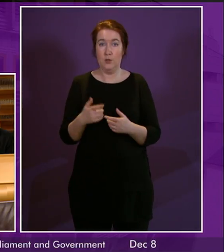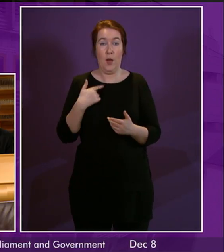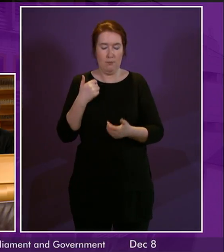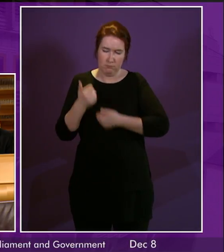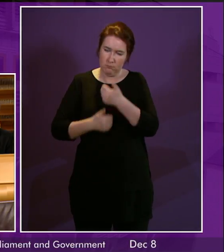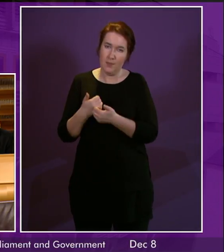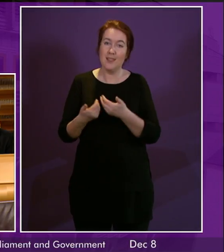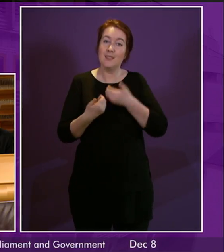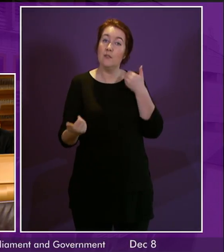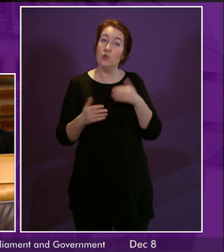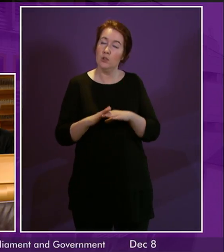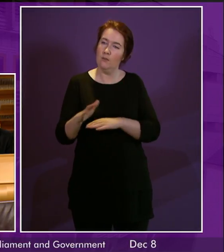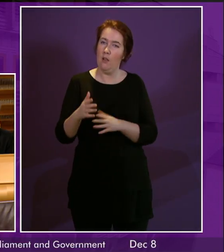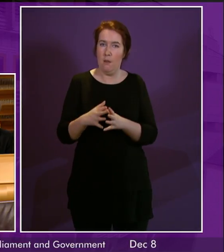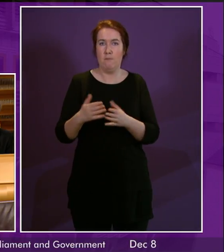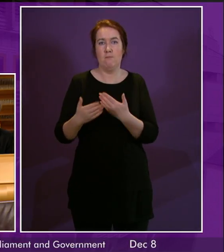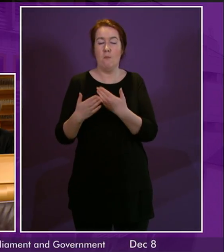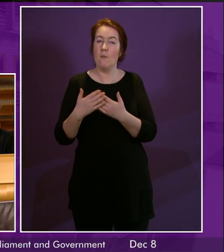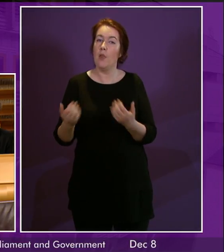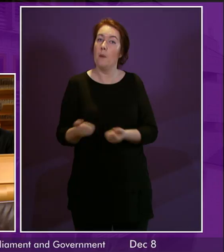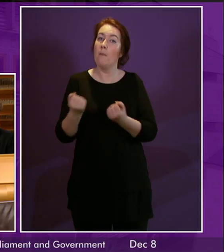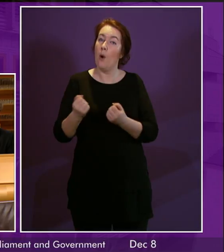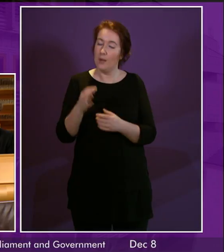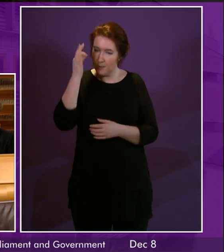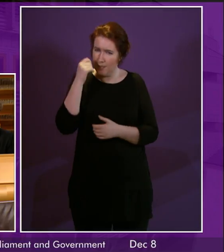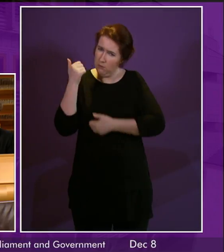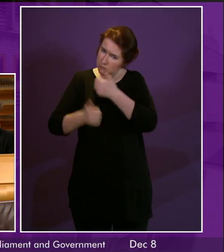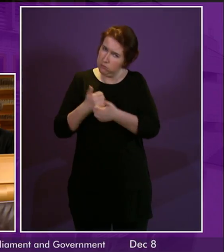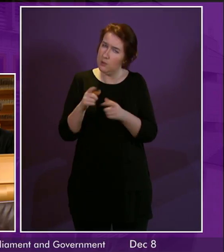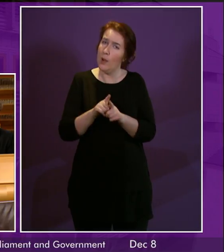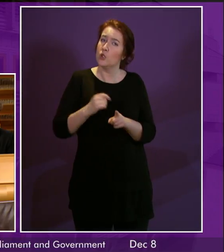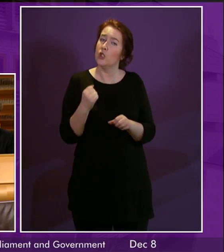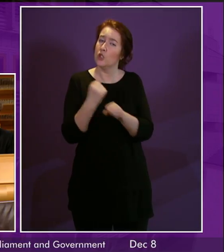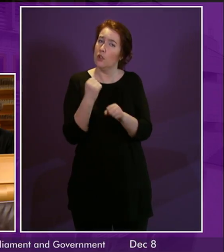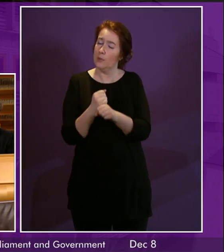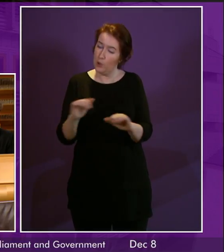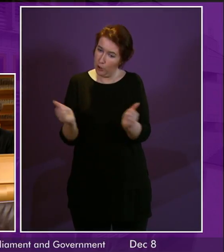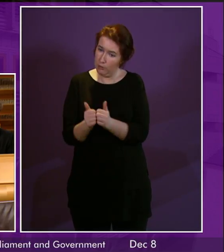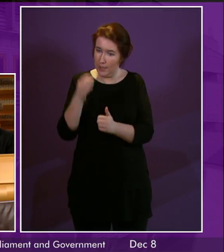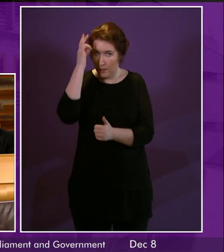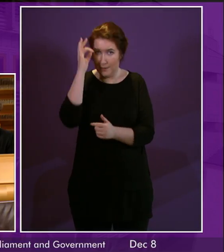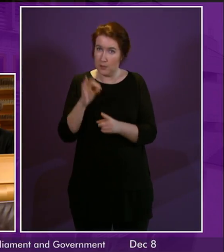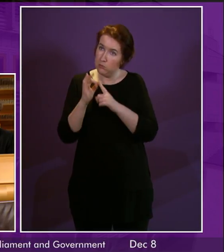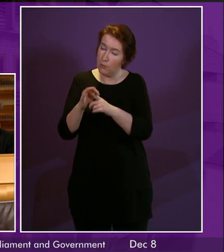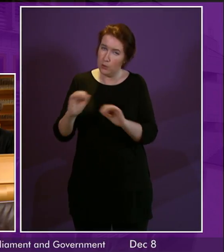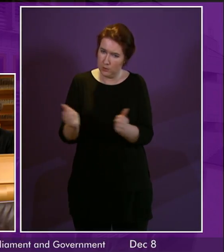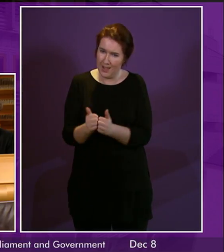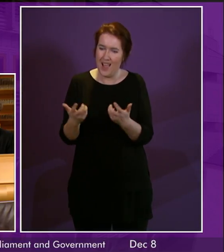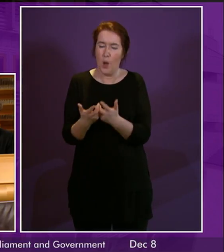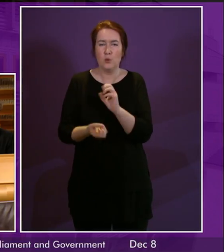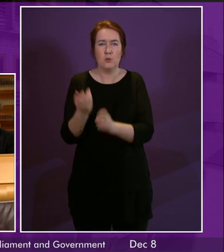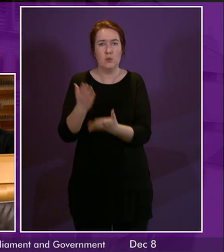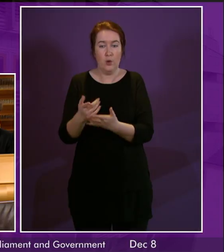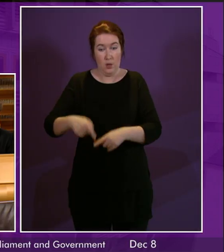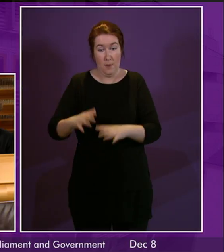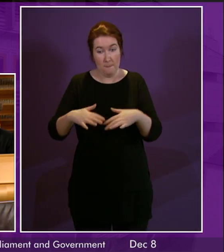Devolution Further Powers Committee for taking this forward, and indeed I commend the Scottish Government for agreeing to that committee's proposals as to how to ensure that we in